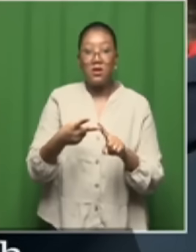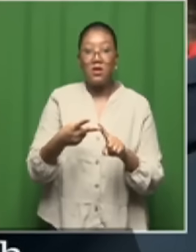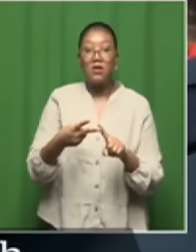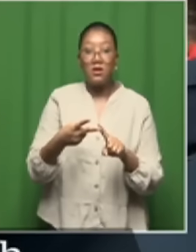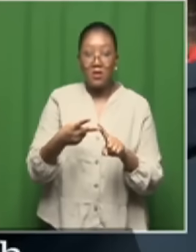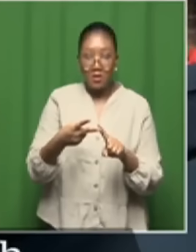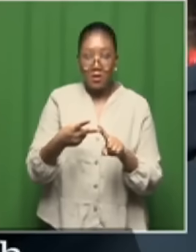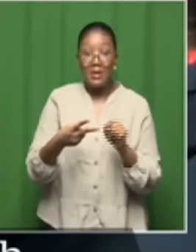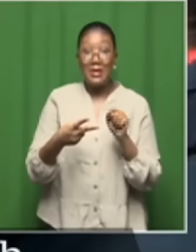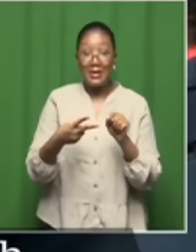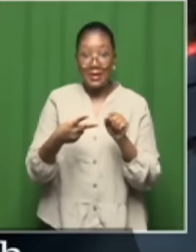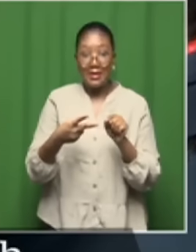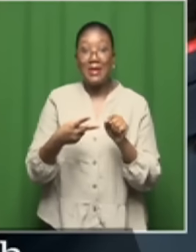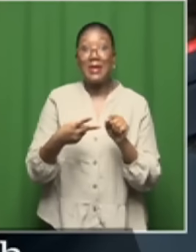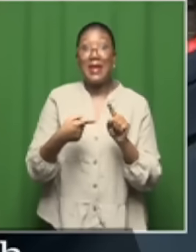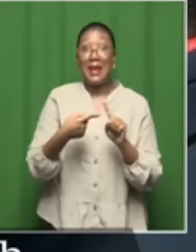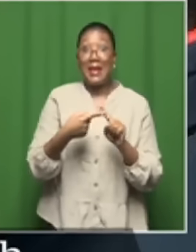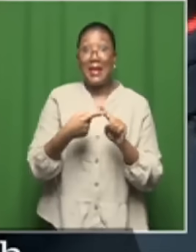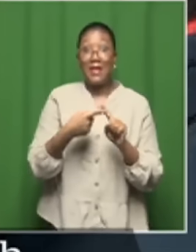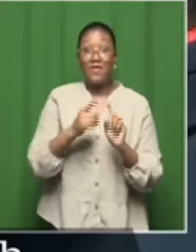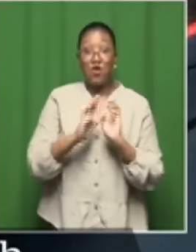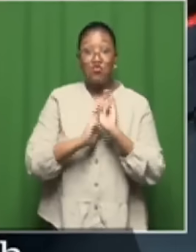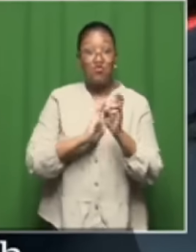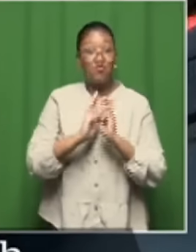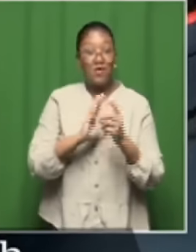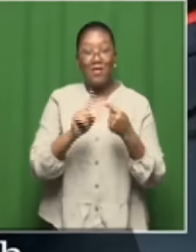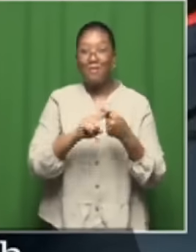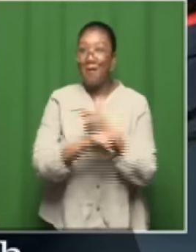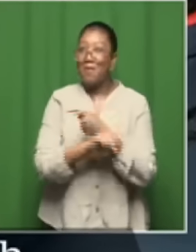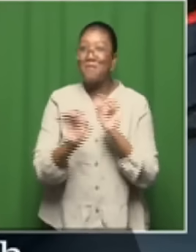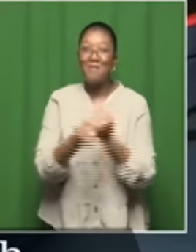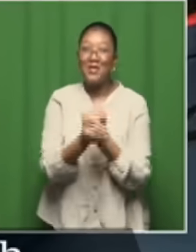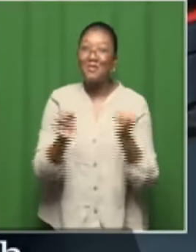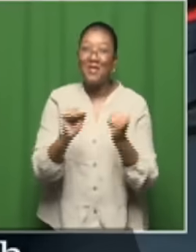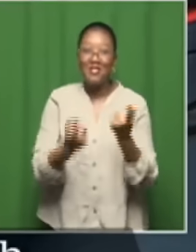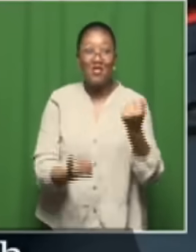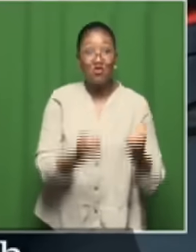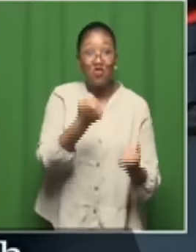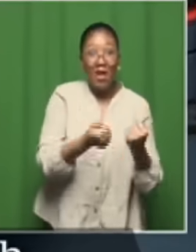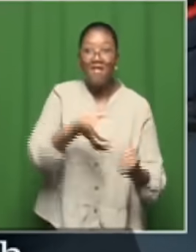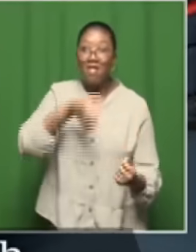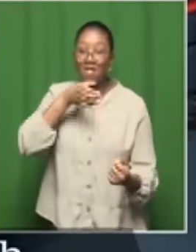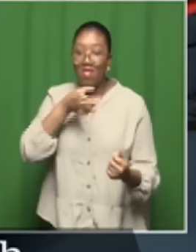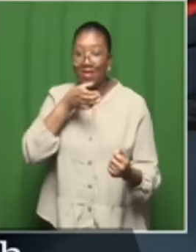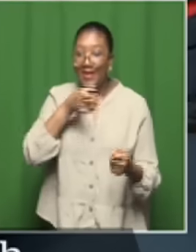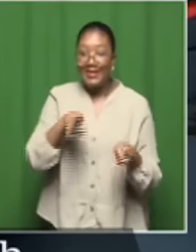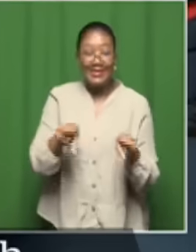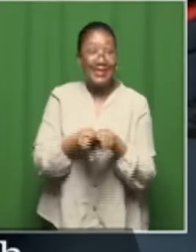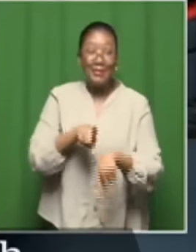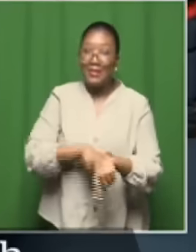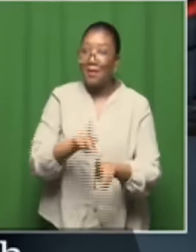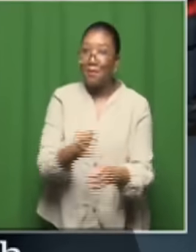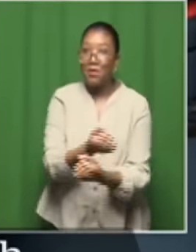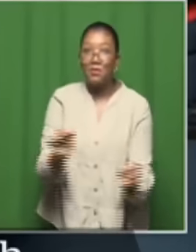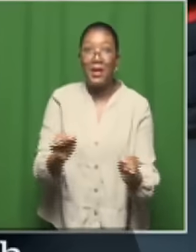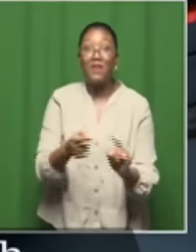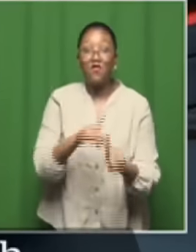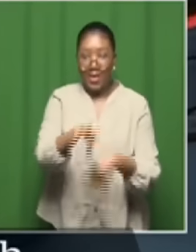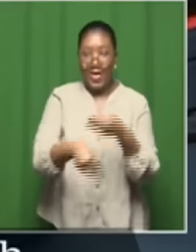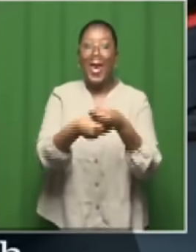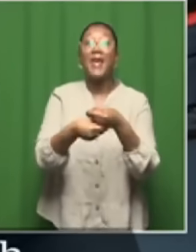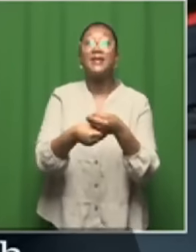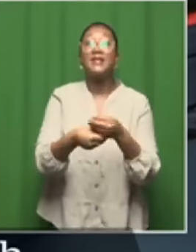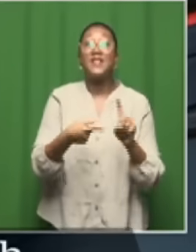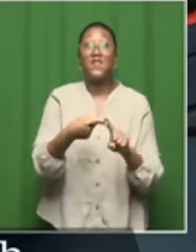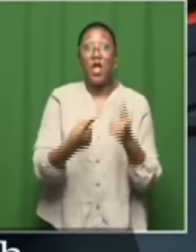That is also illegal on his part to have done something like that. So we are going to have to add additional charges since we have detected that